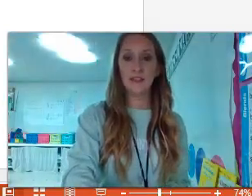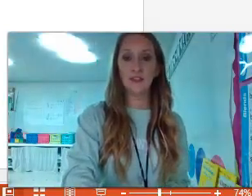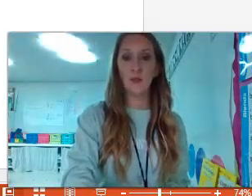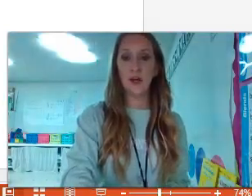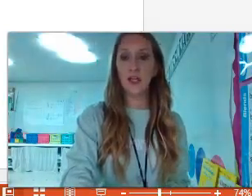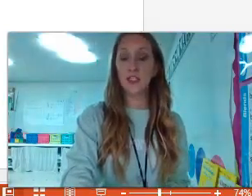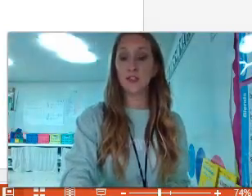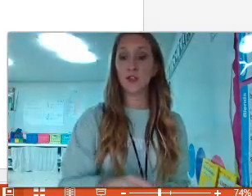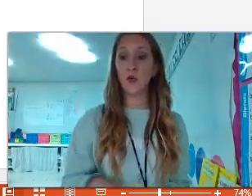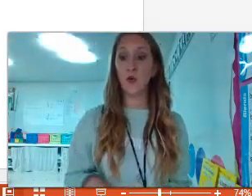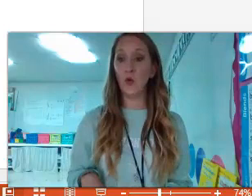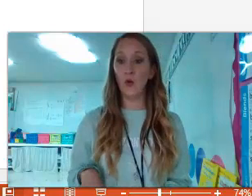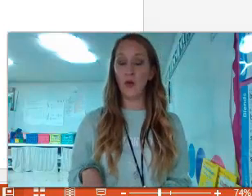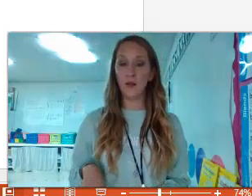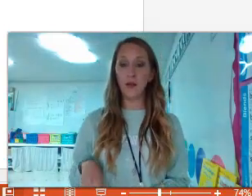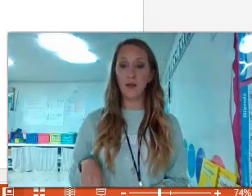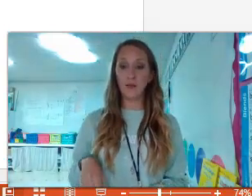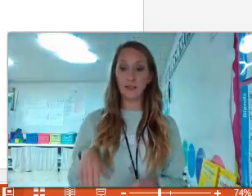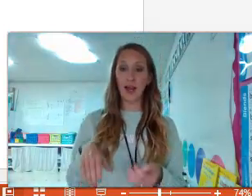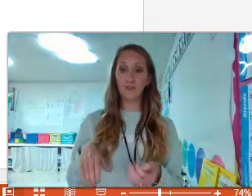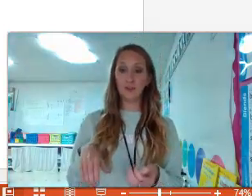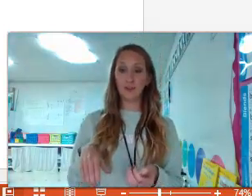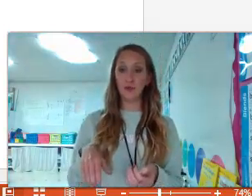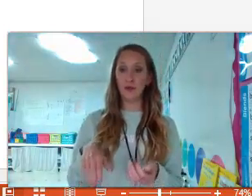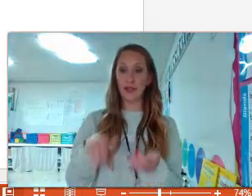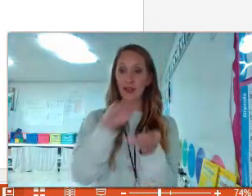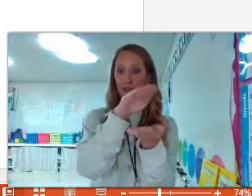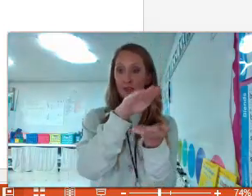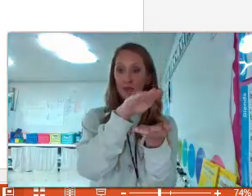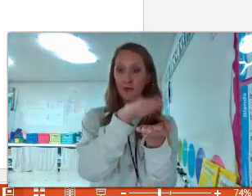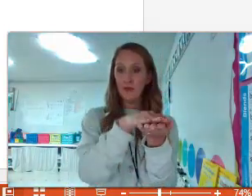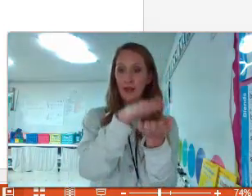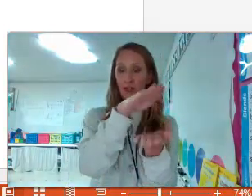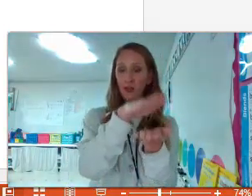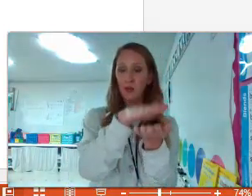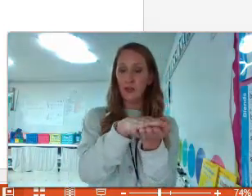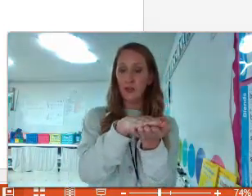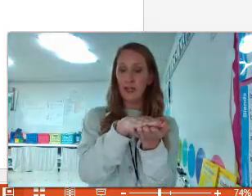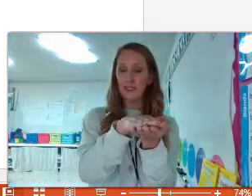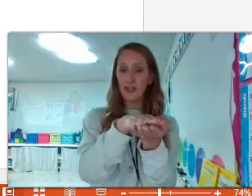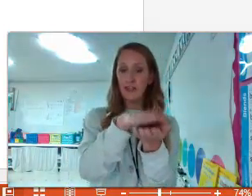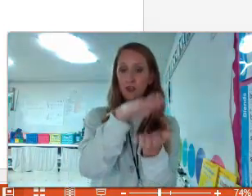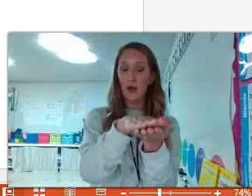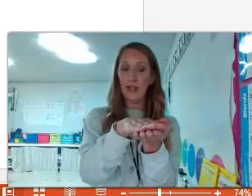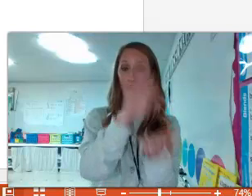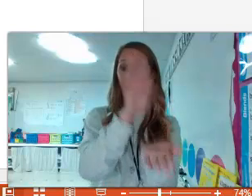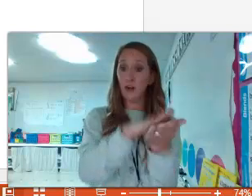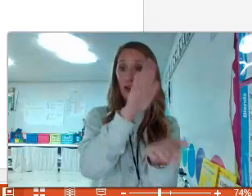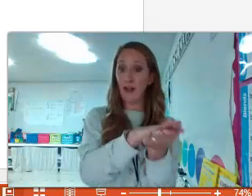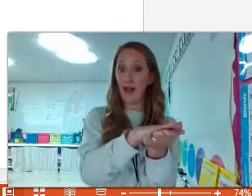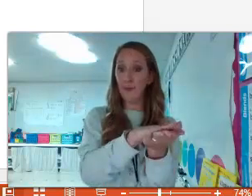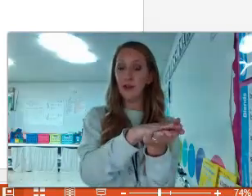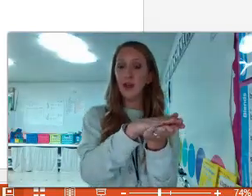And this is the word school. The sign for school is, okay, you're going to put your hands together twice. You're not